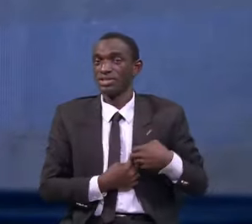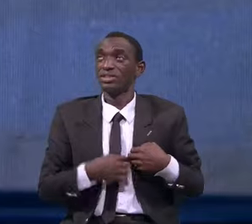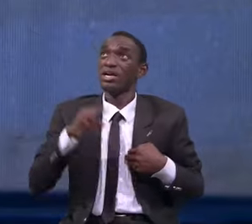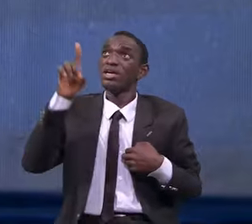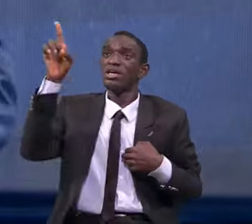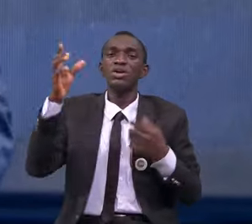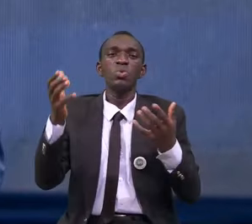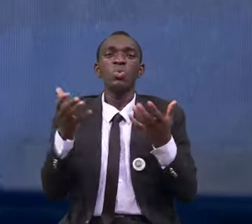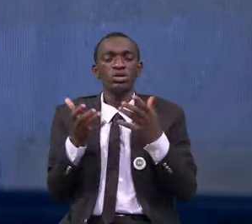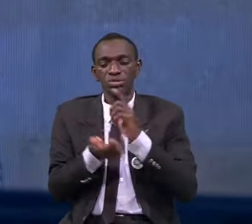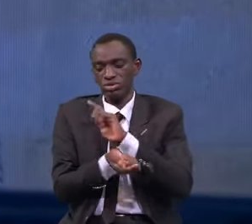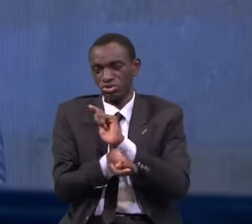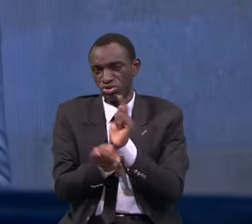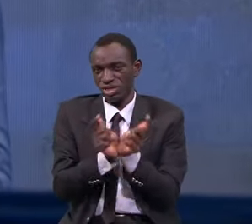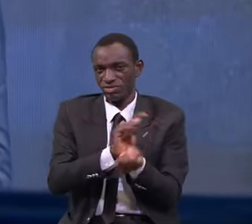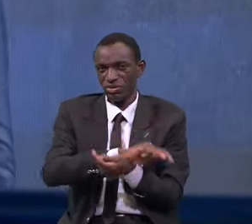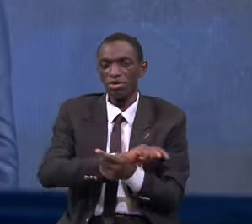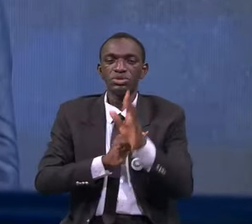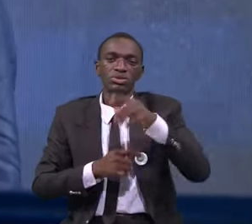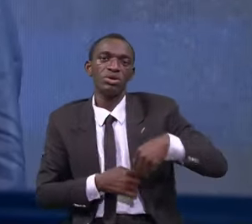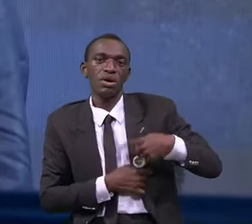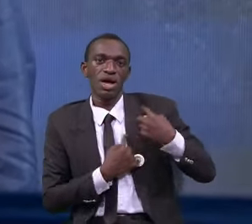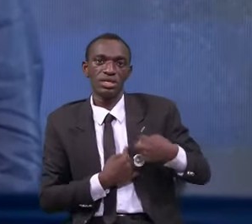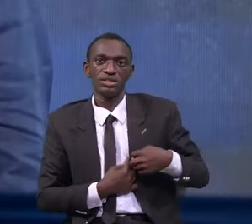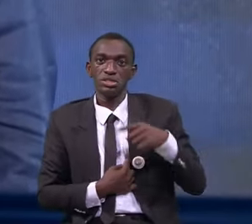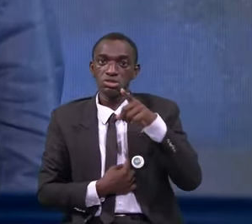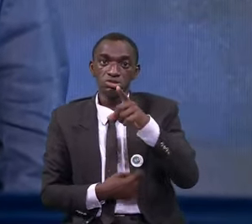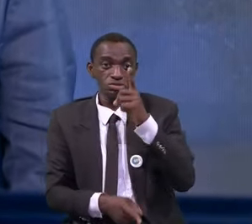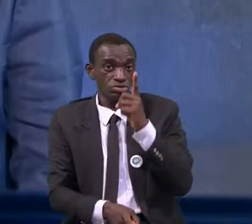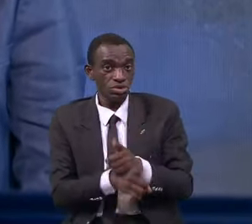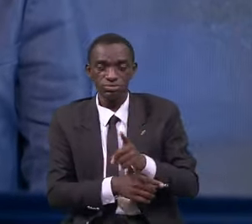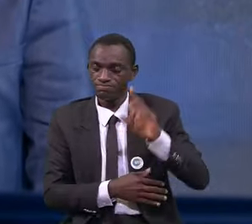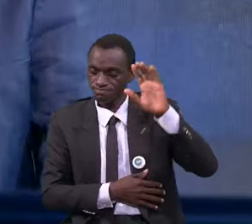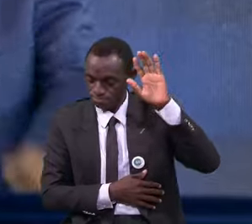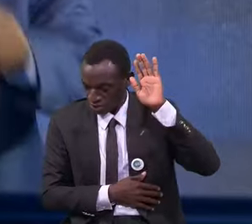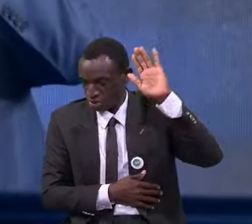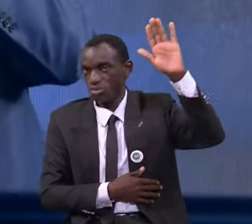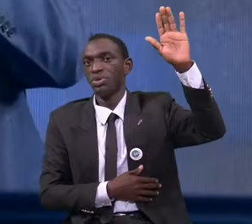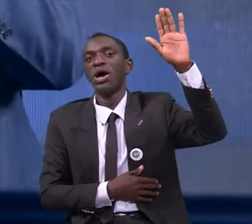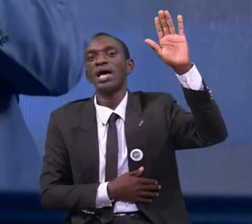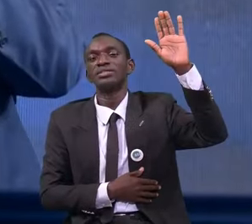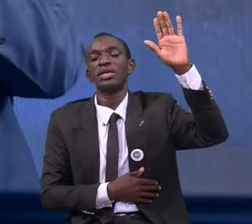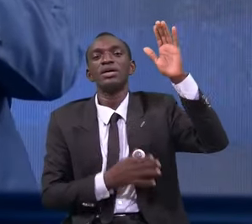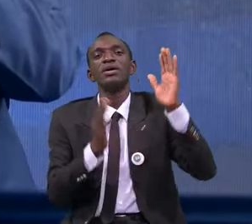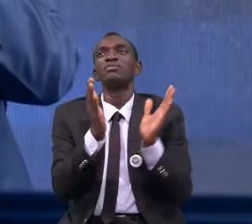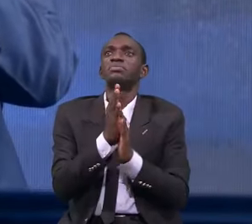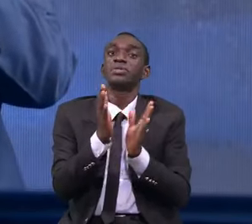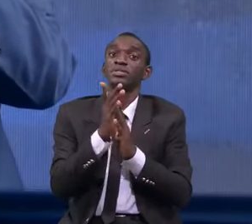transform your heart. You raise up the hand. Praise the Lord for those